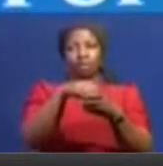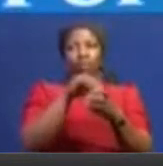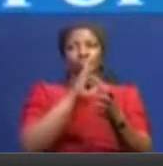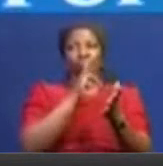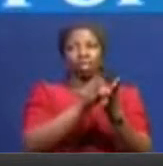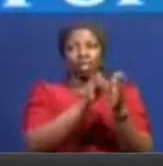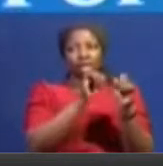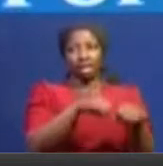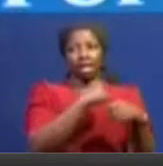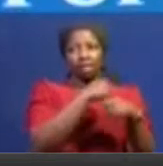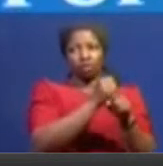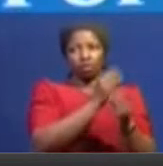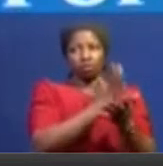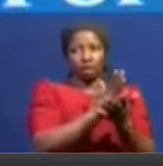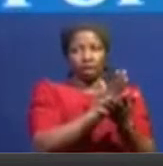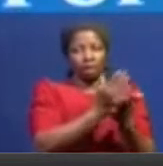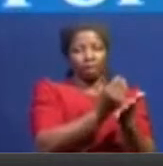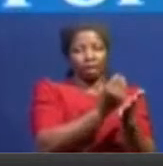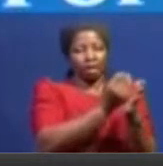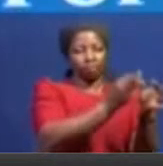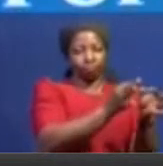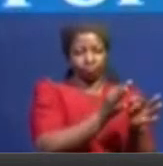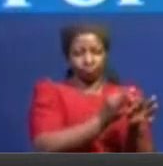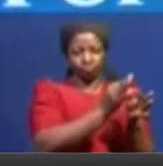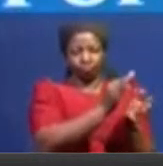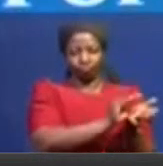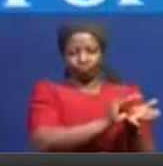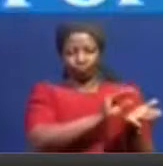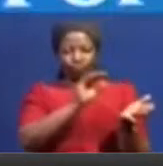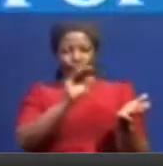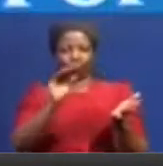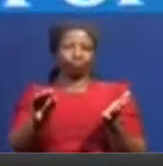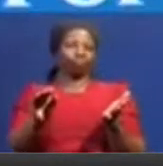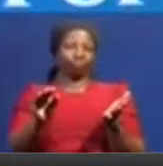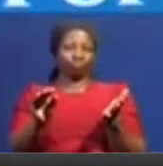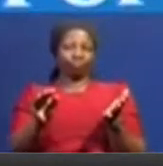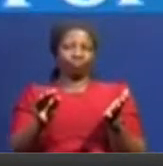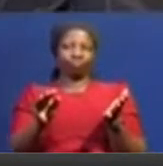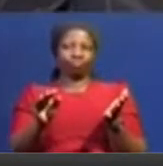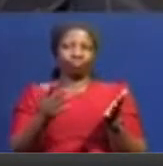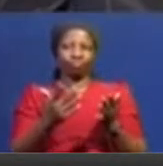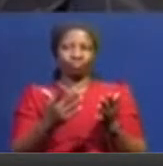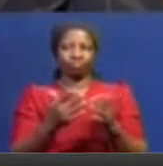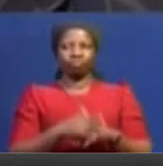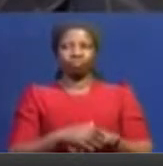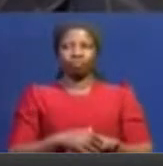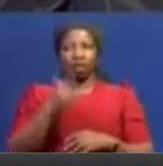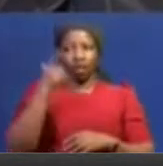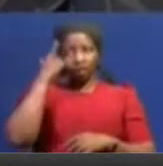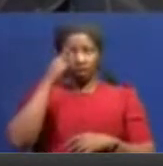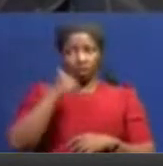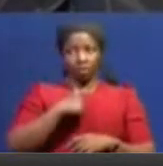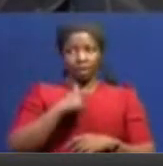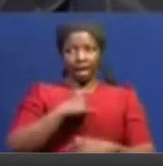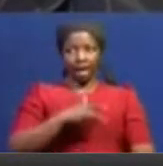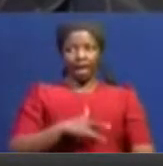account to that one or it's moving money from wherever, then it is there and it doesn't become dishonored. But for me, I feel